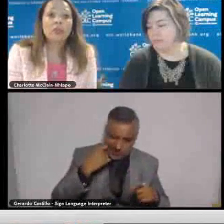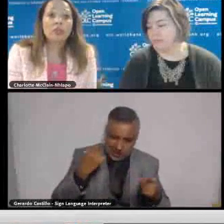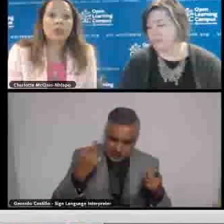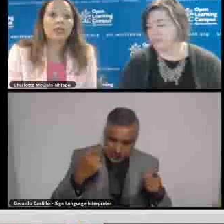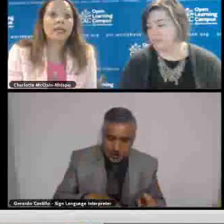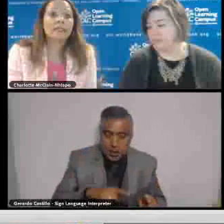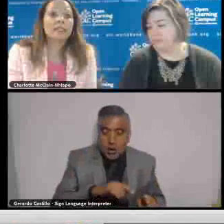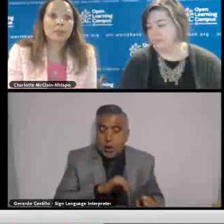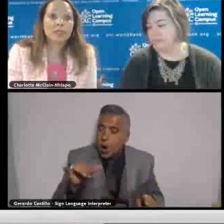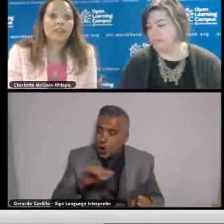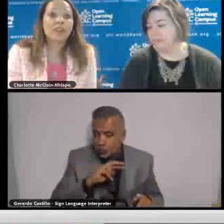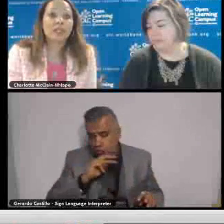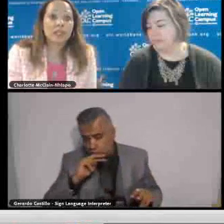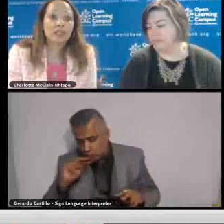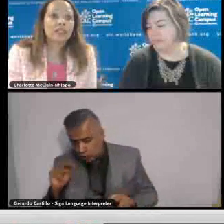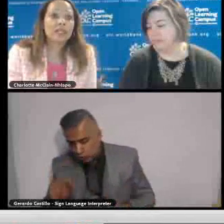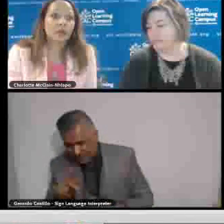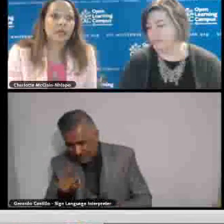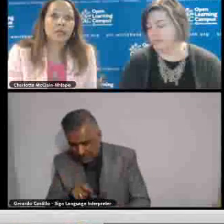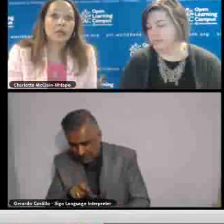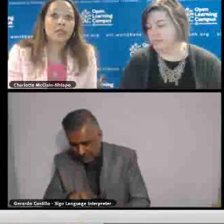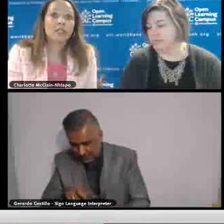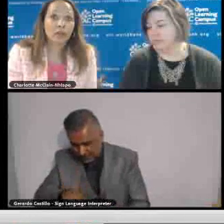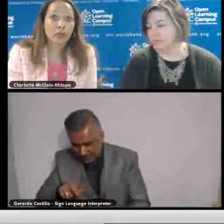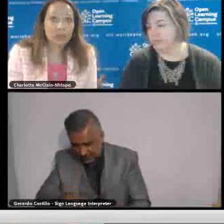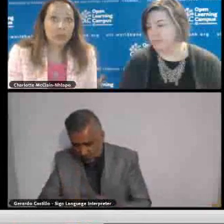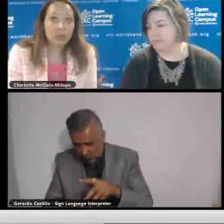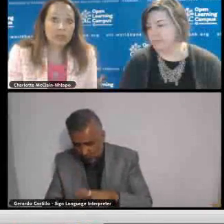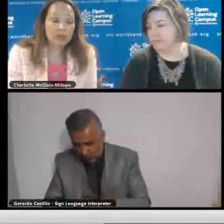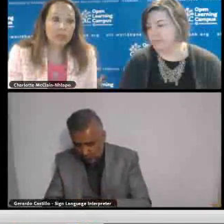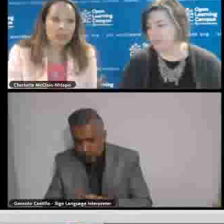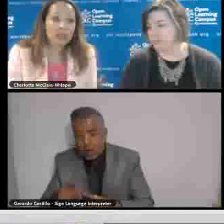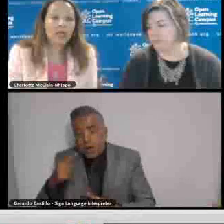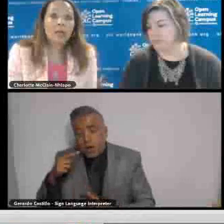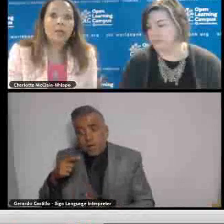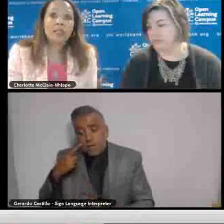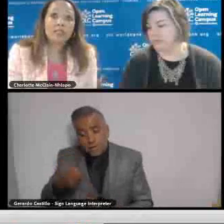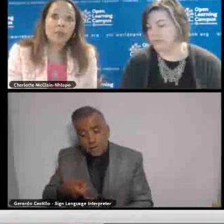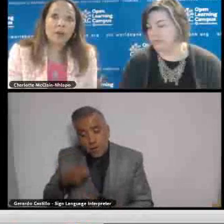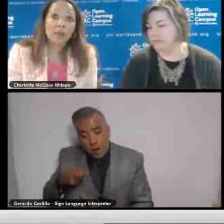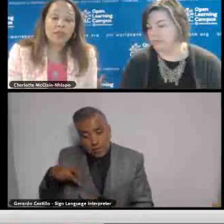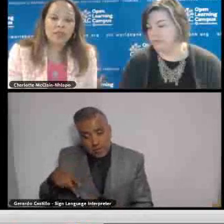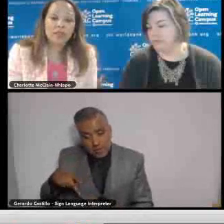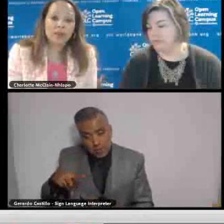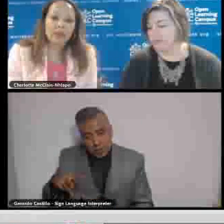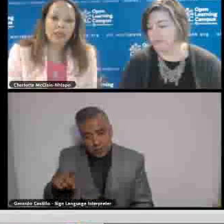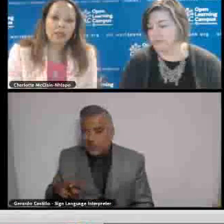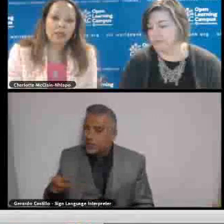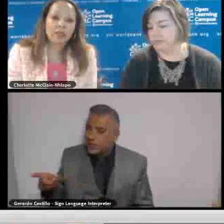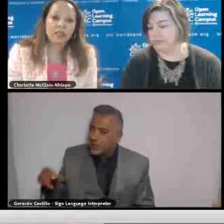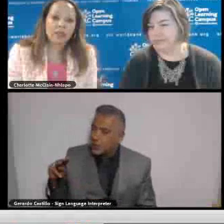look at specific needs that were emerging for persons with disabilities. Because as Margaret pointed out in